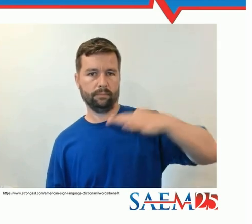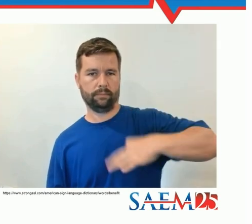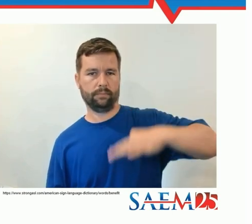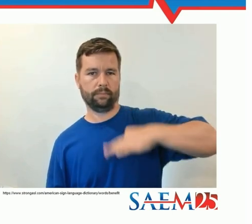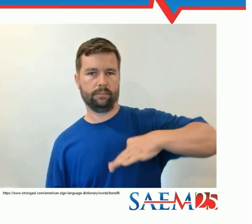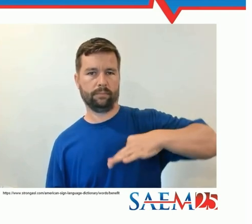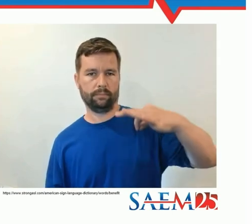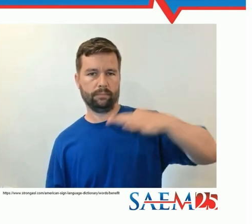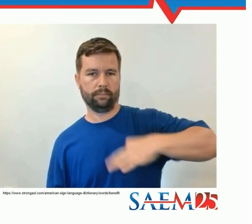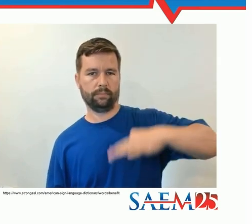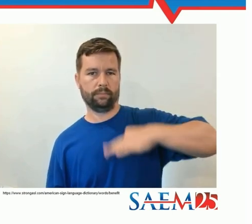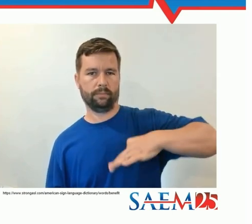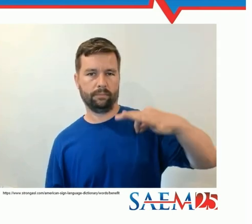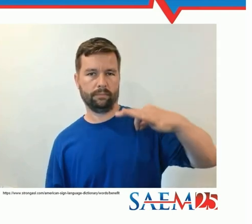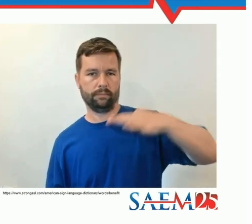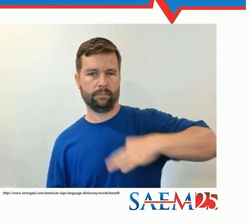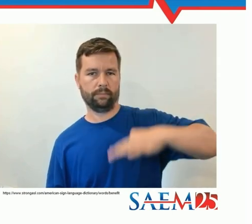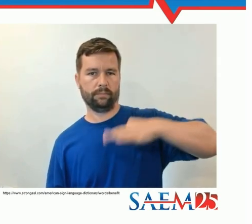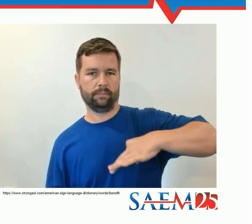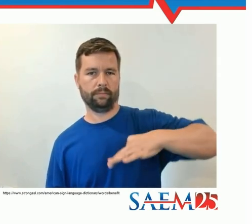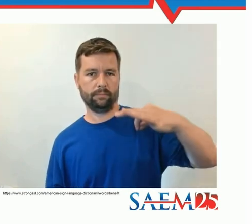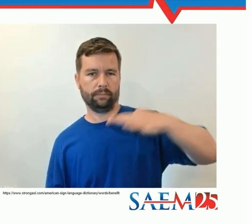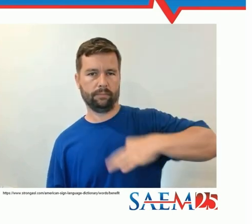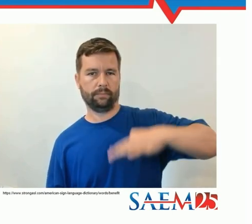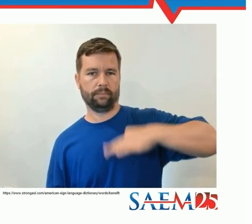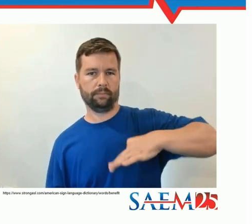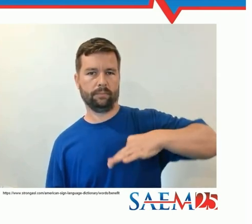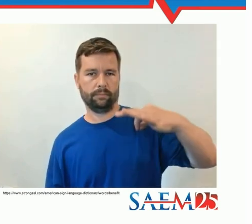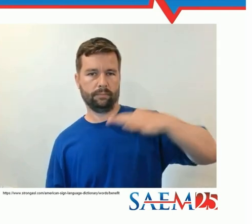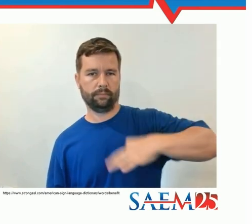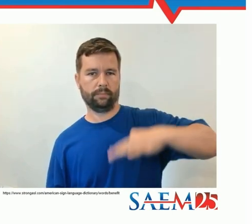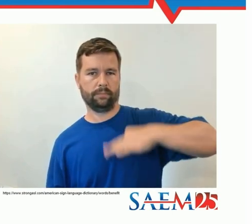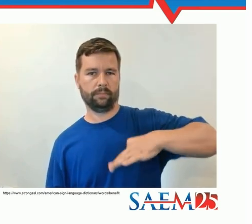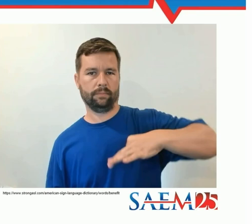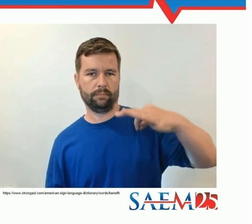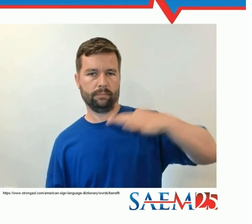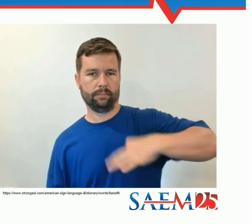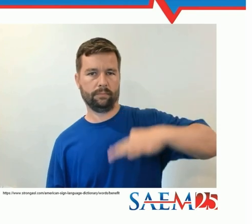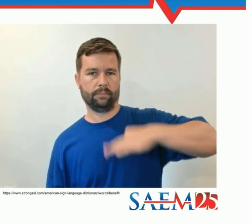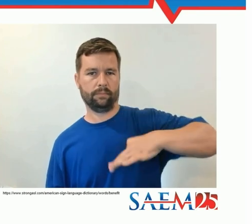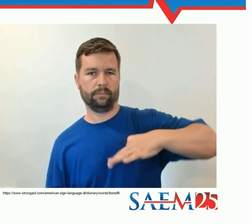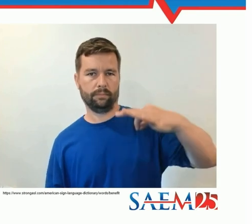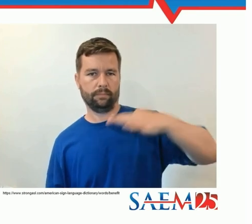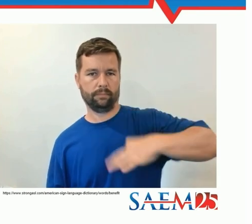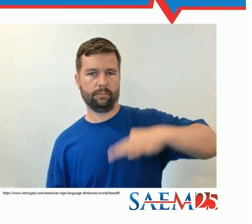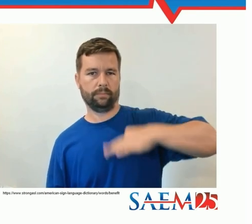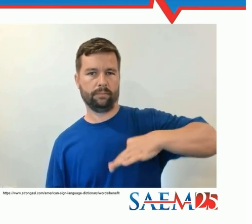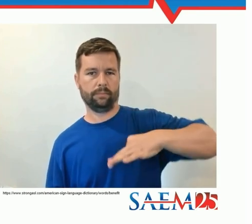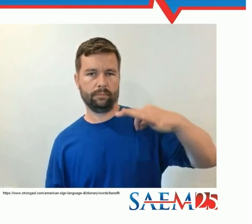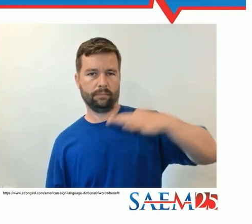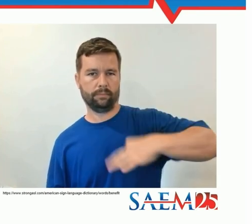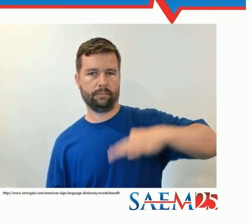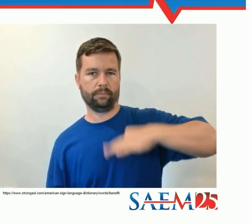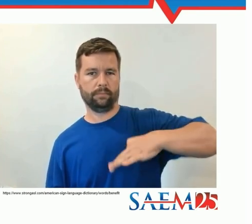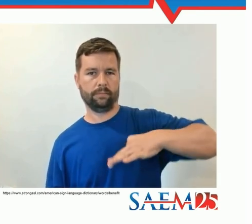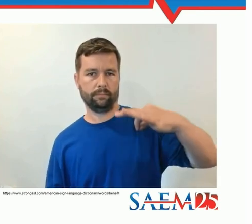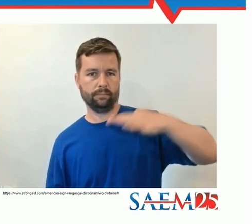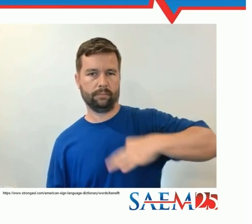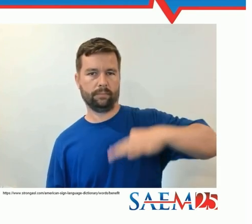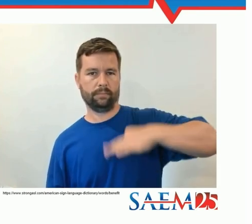due to institutional fear of how are we going to accommodate? How are we going to train them